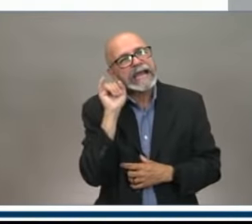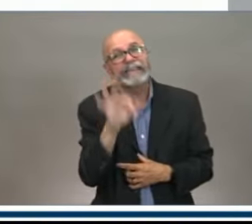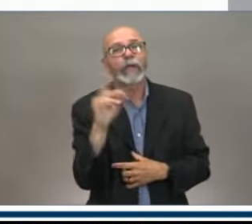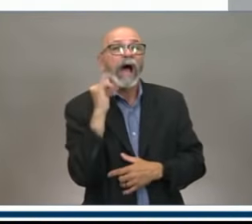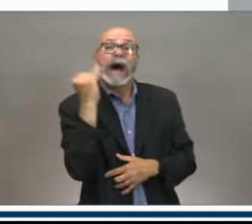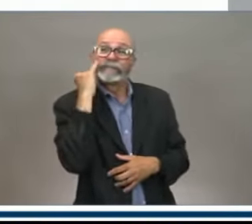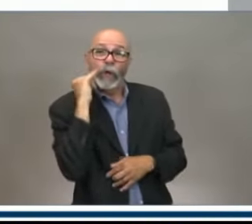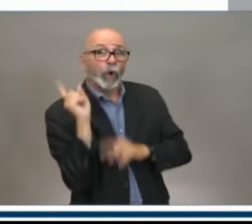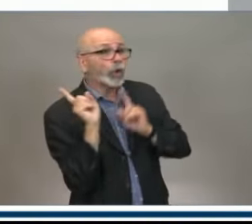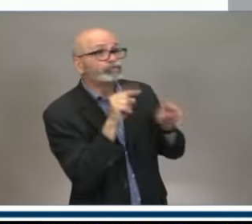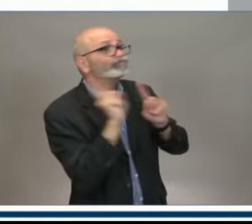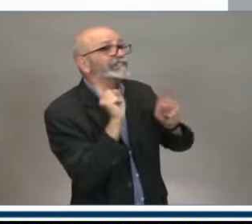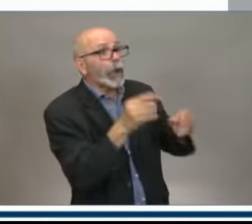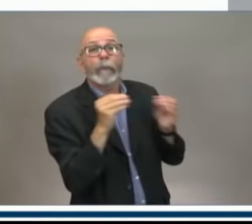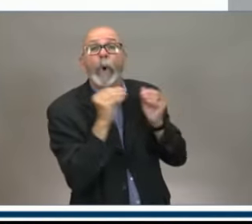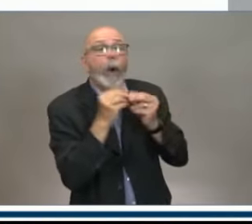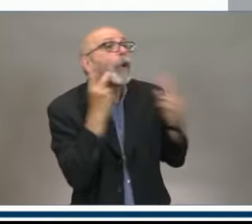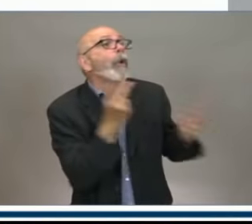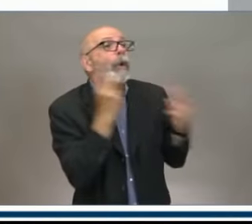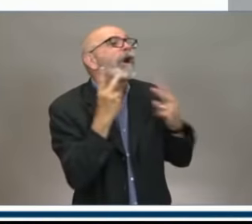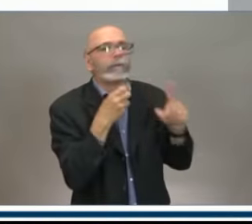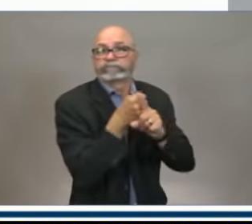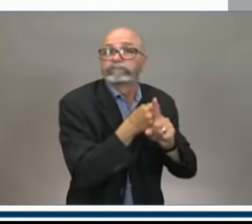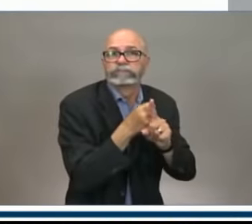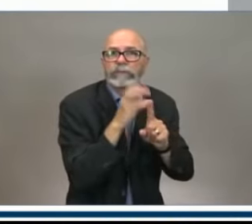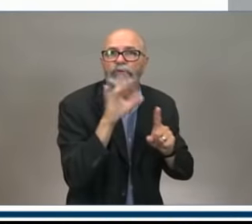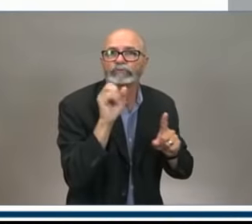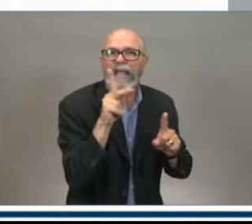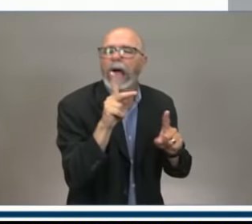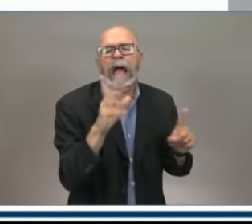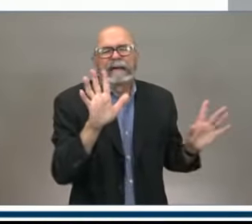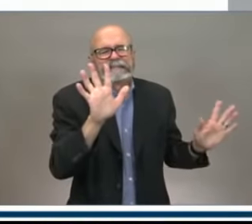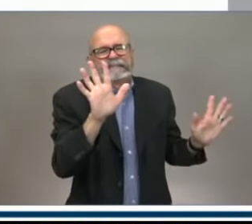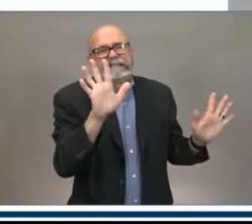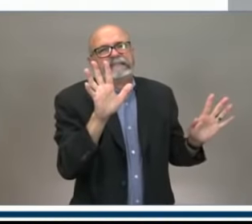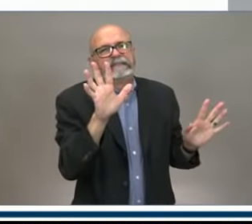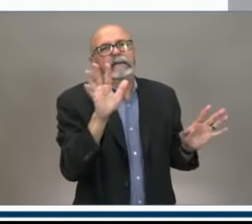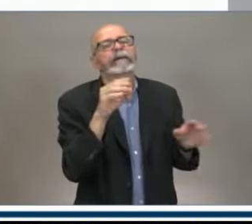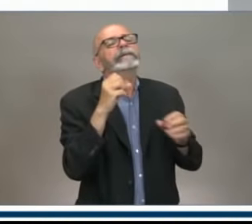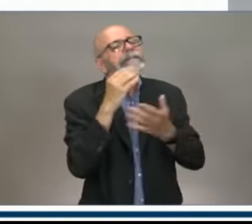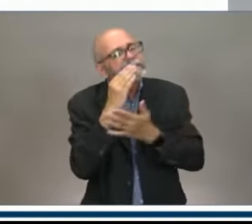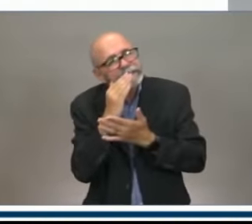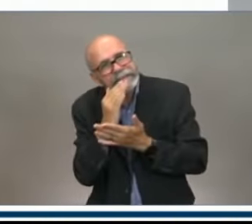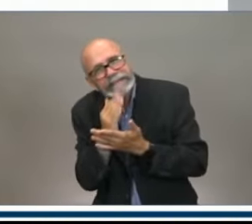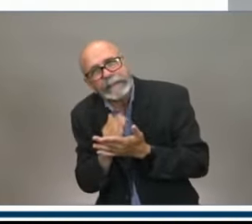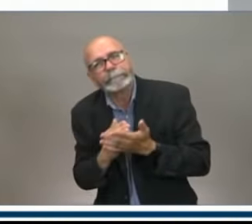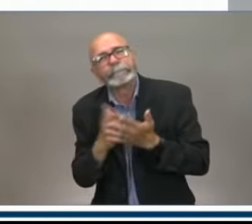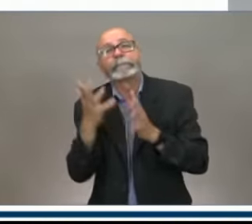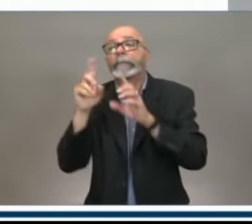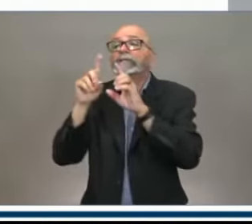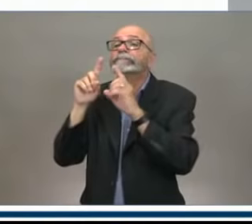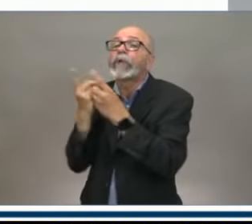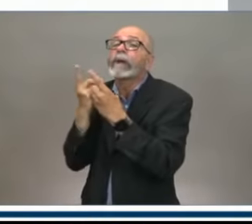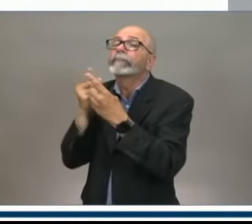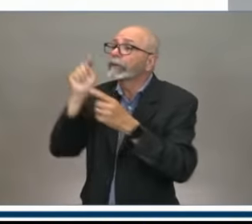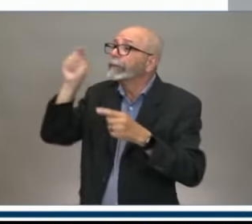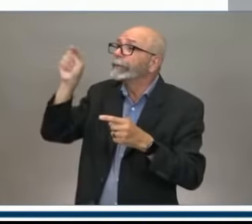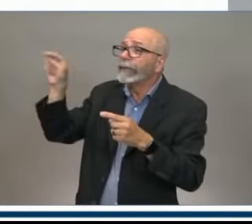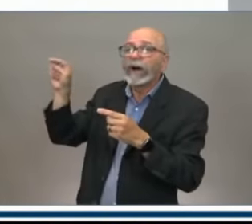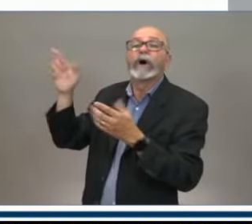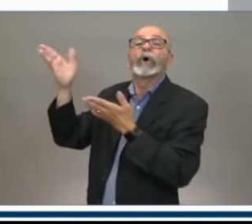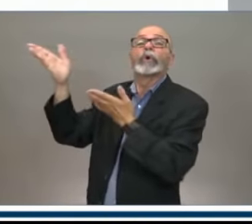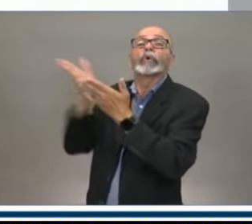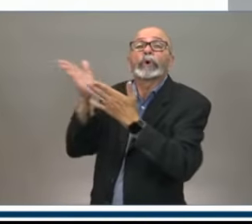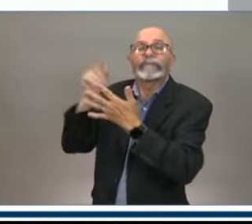live together, and certainly in long-term care and some of our Department of Community Services homes, there are many people